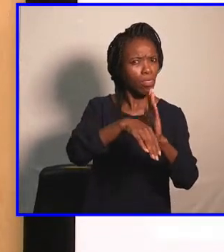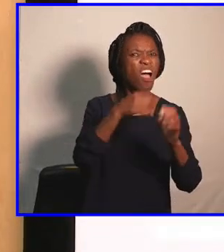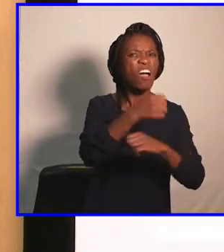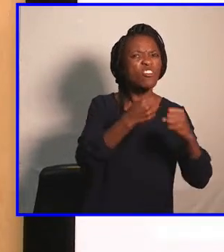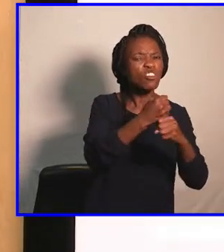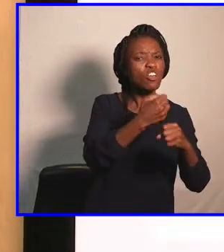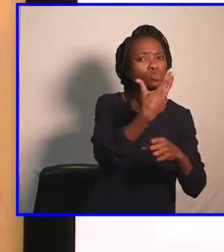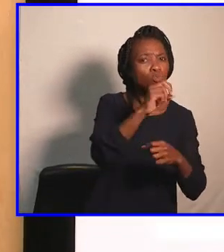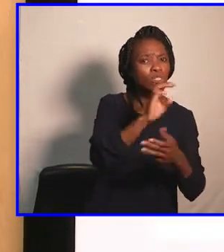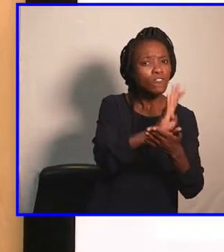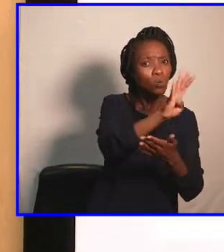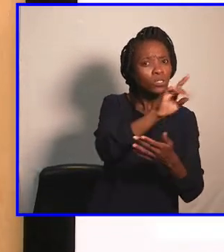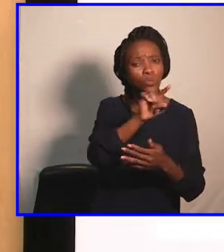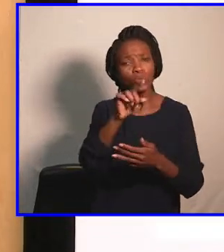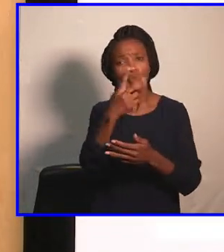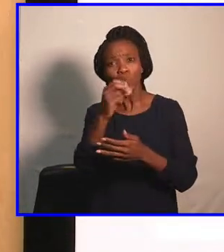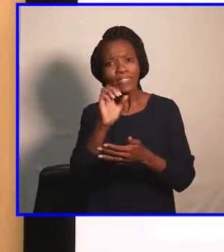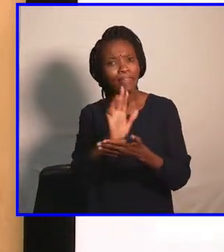to 2018.